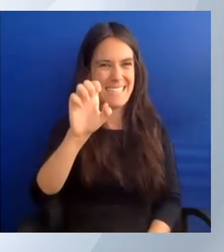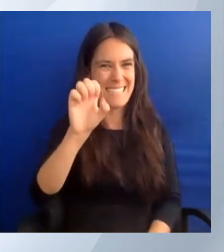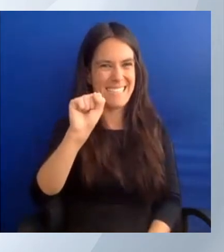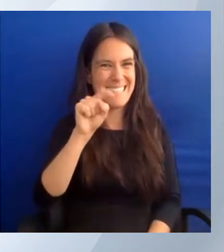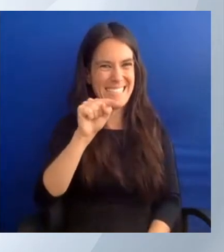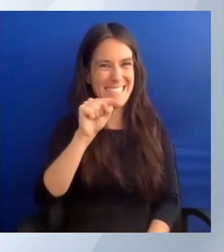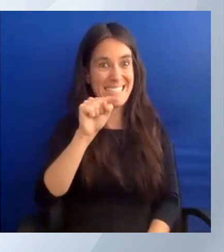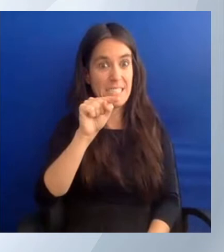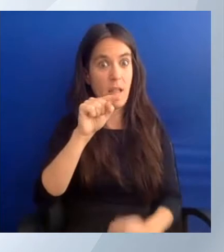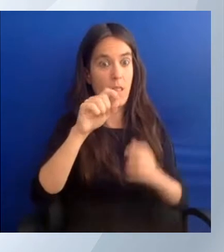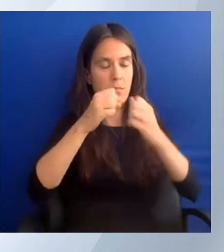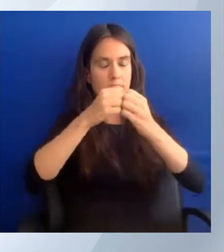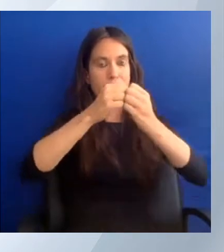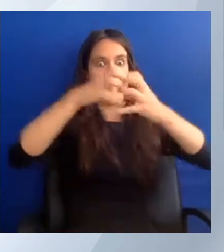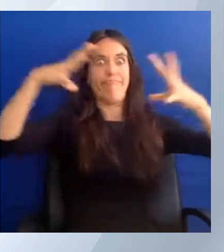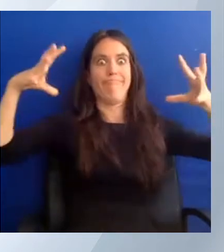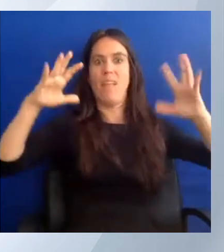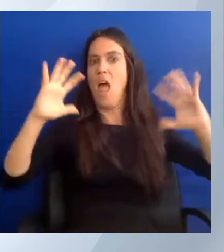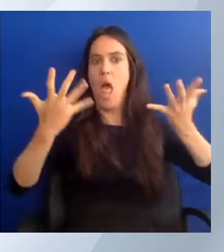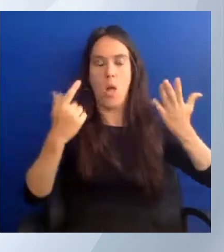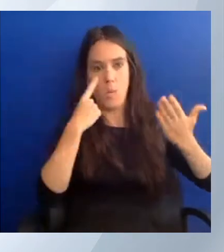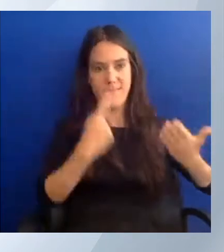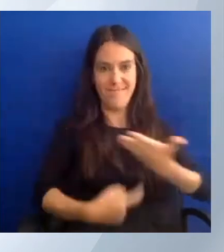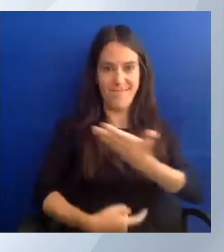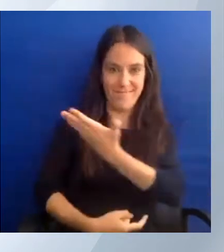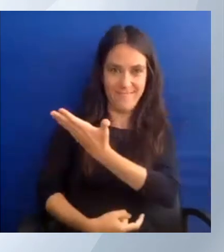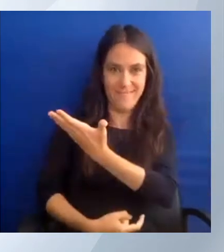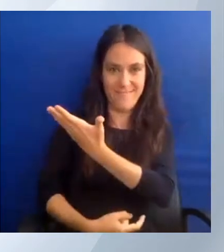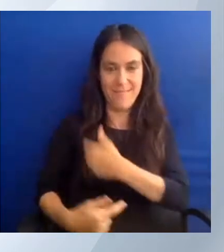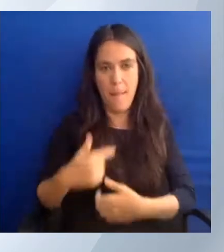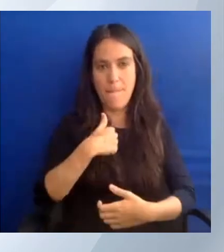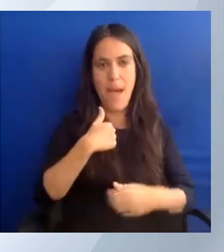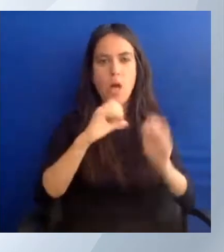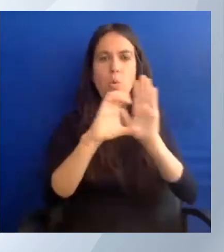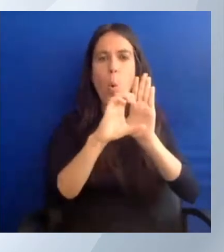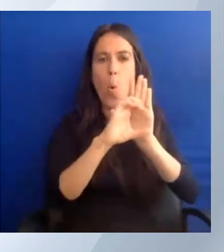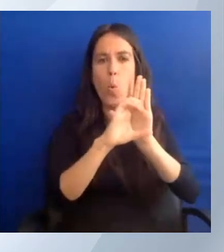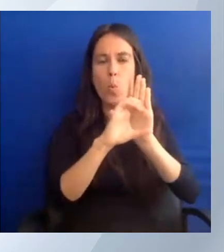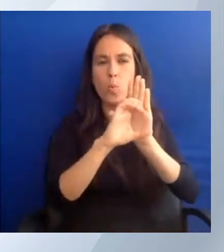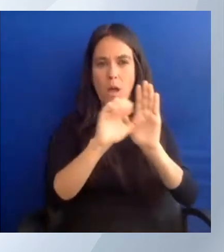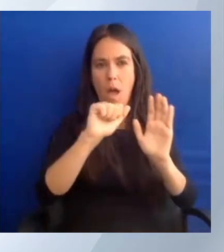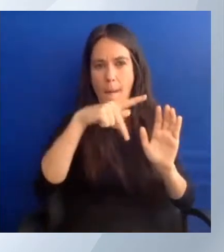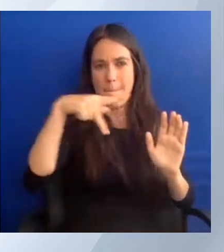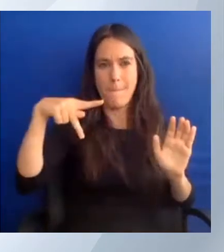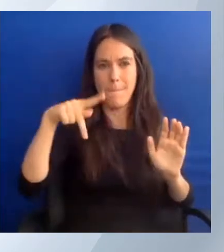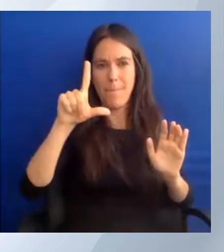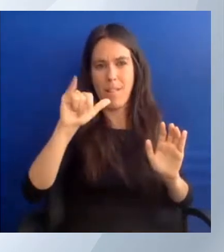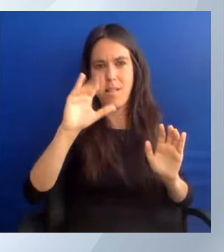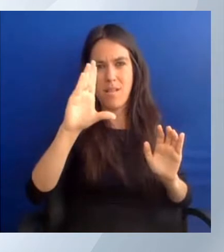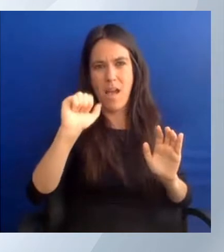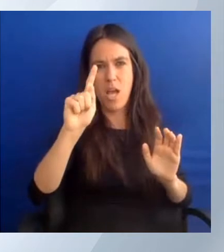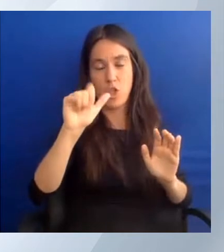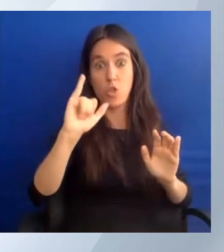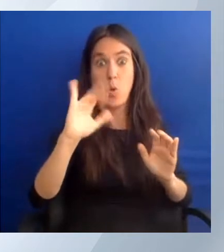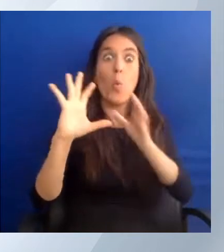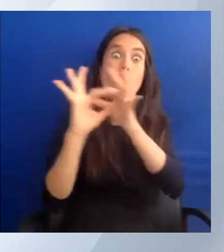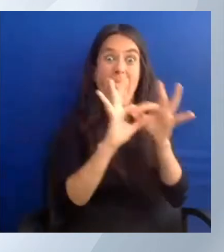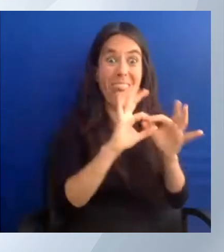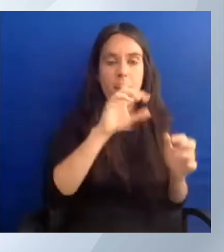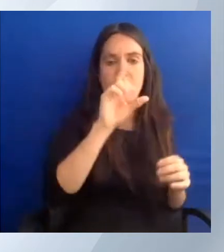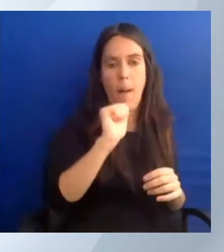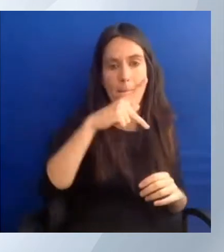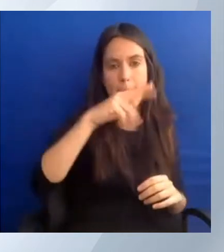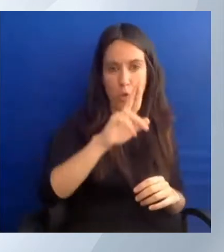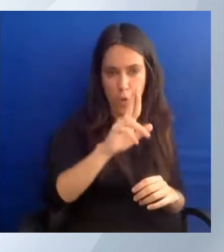looks like this. So this is my application code, which is running together with this Dapr sidecar in the same